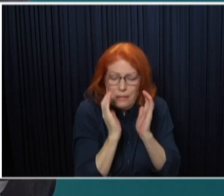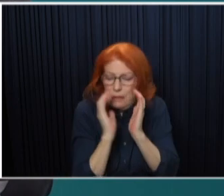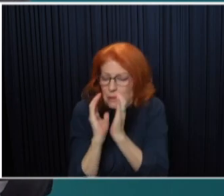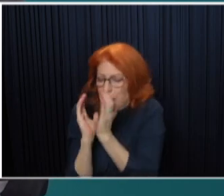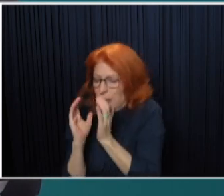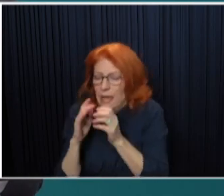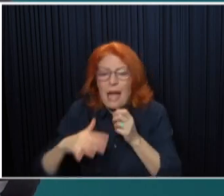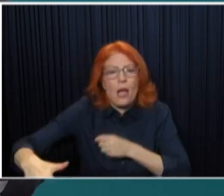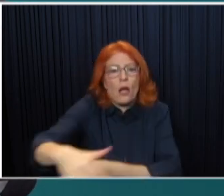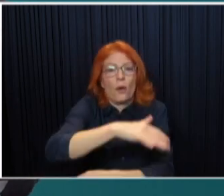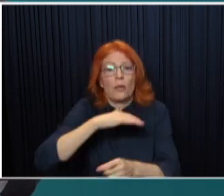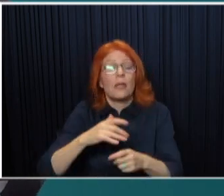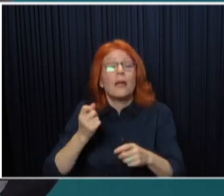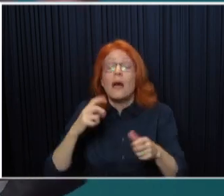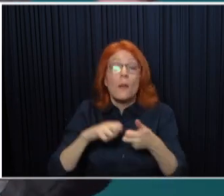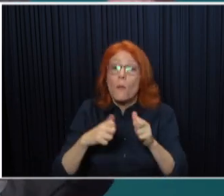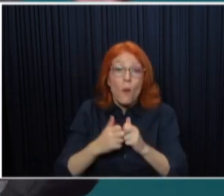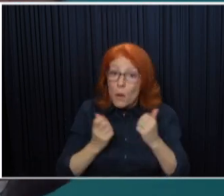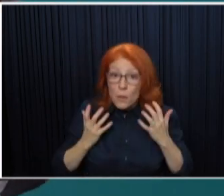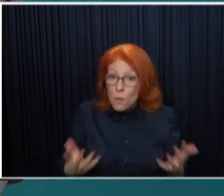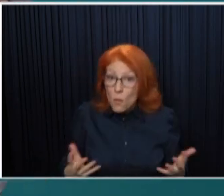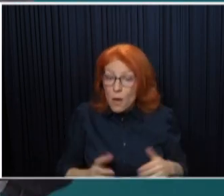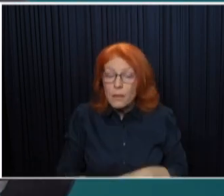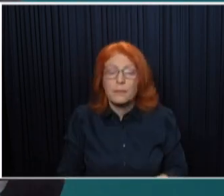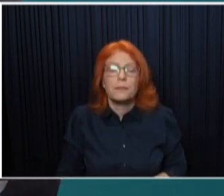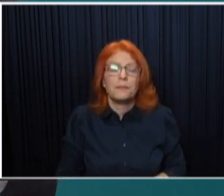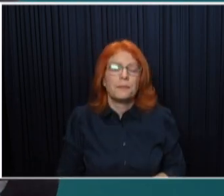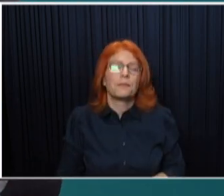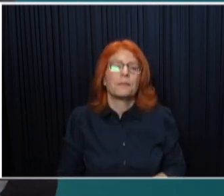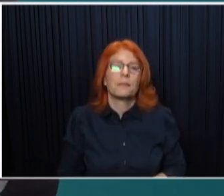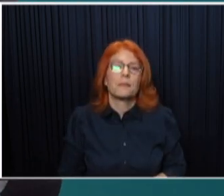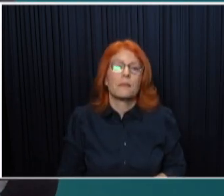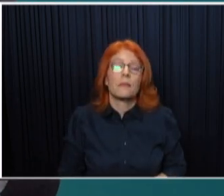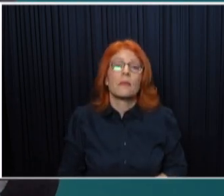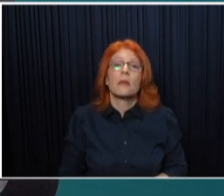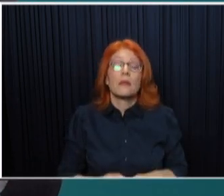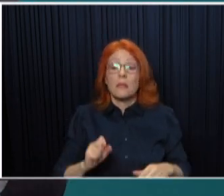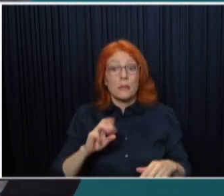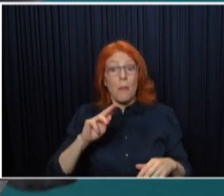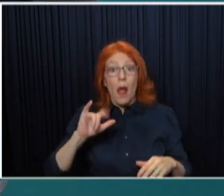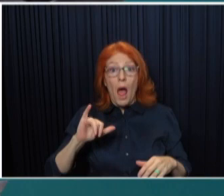areas. The problem is, so, you still have the same supply